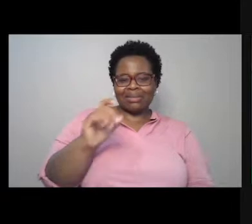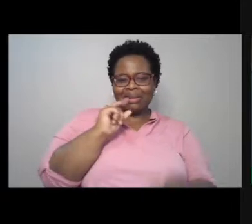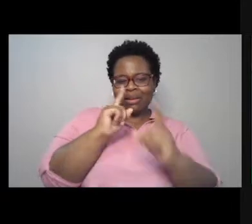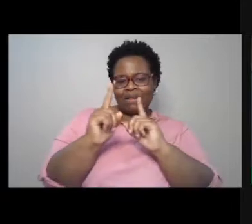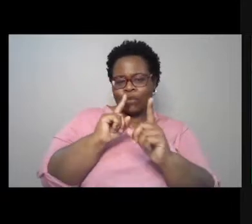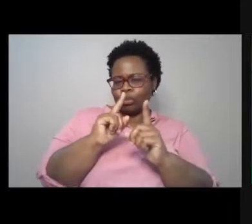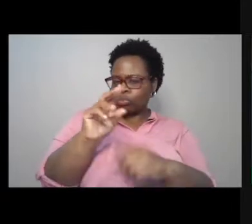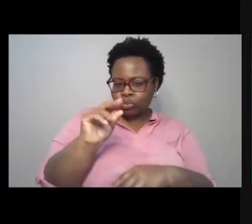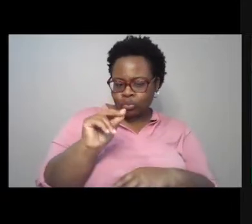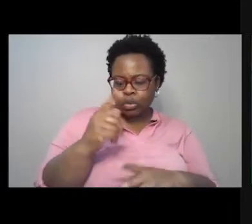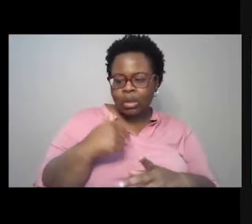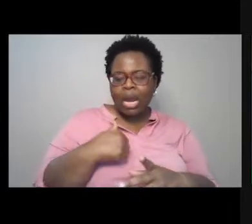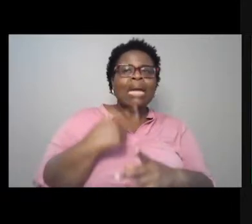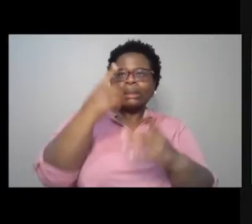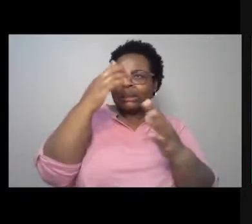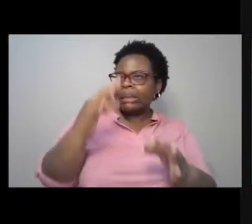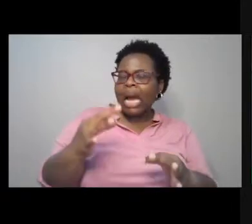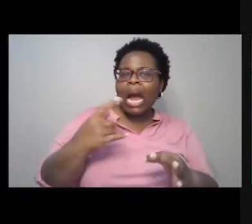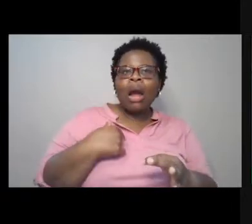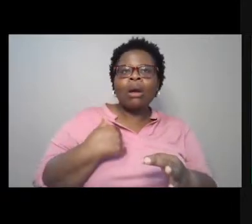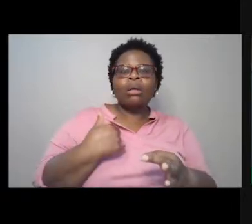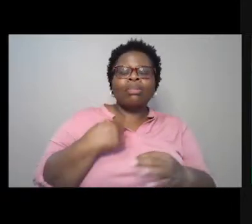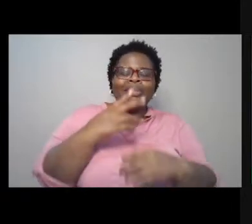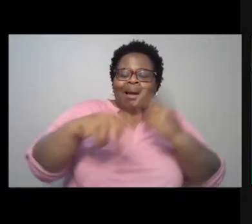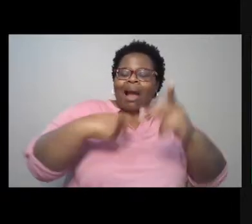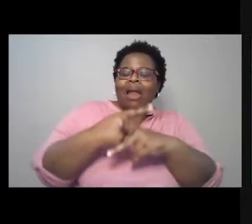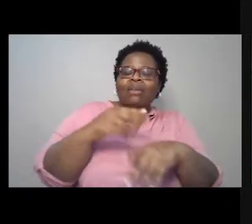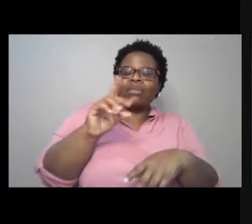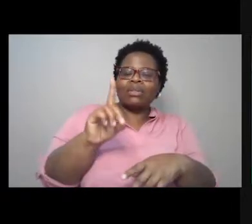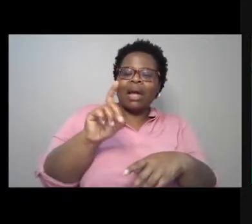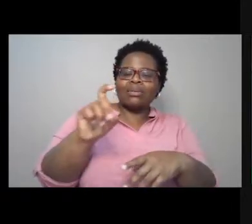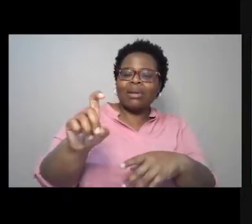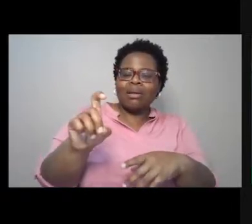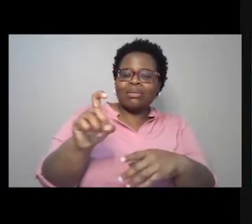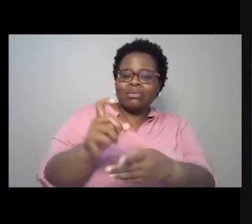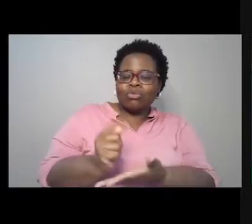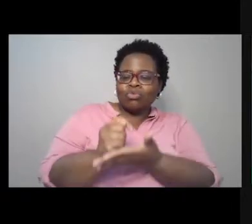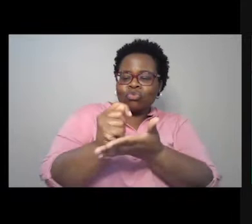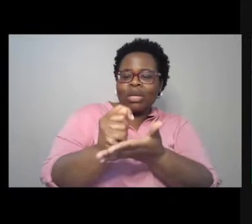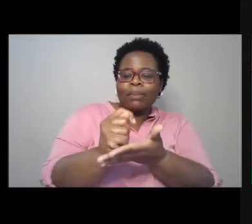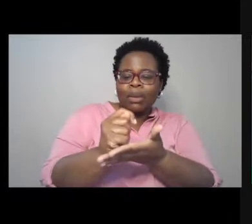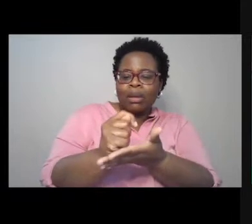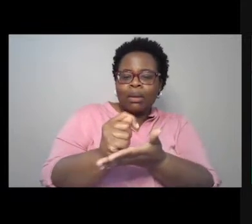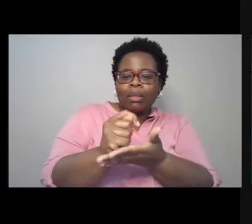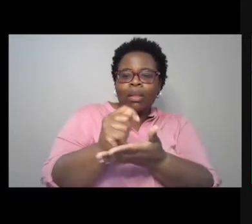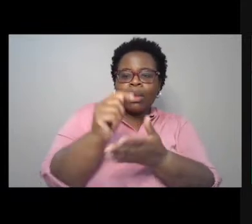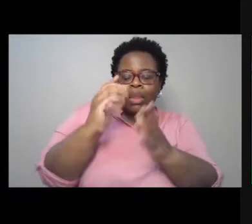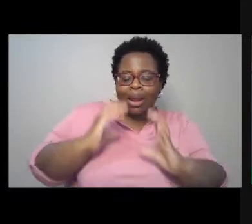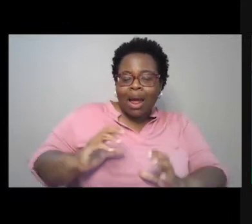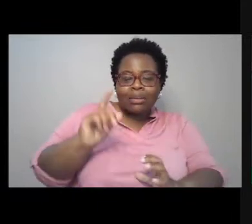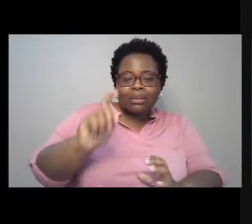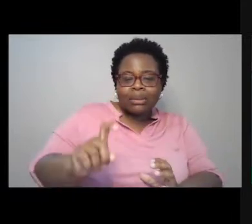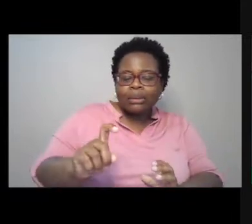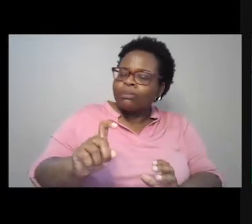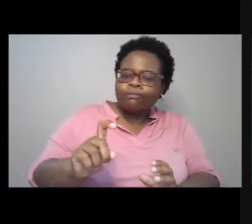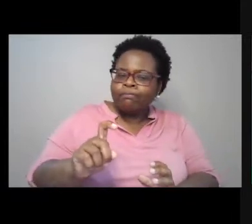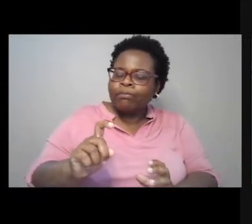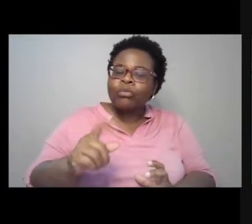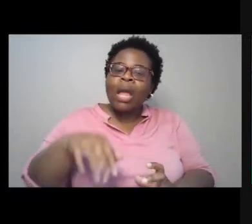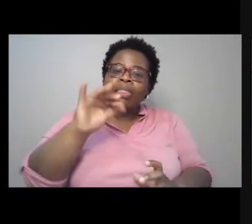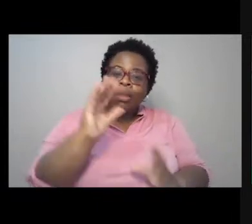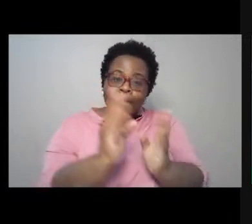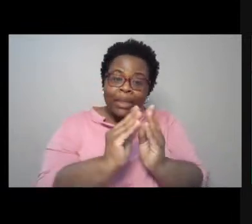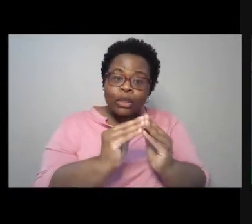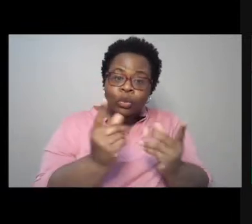interview and kind of decide that what kind of diagnostical treatment path people should be having, but it